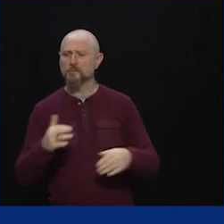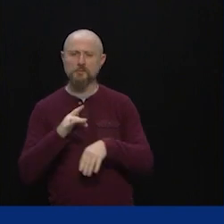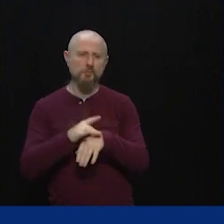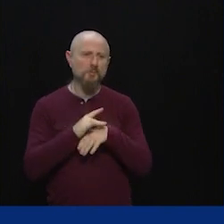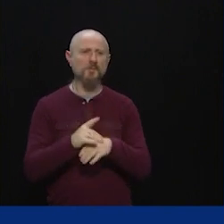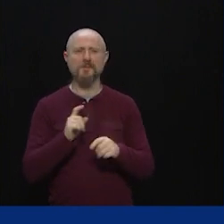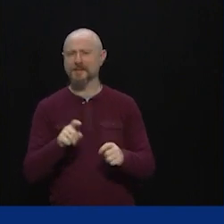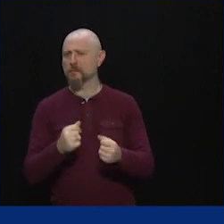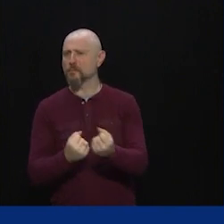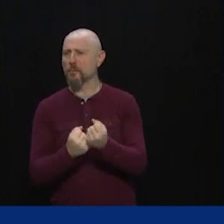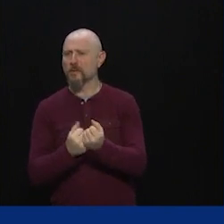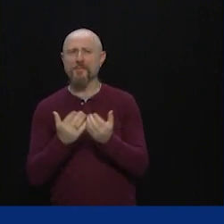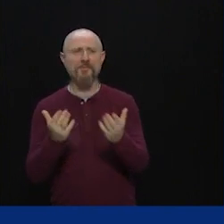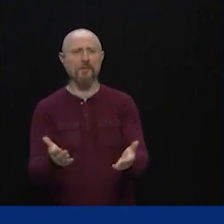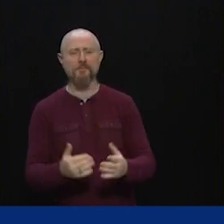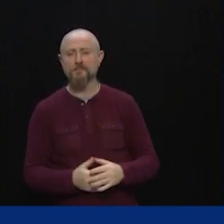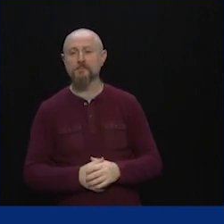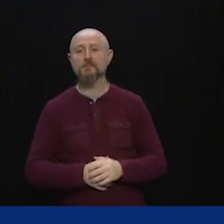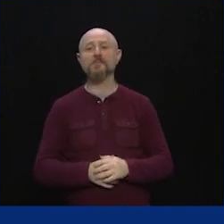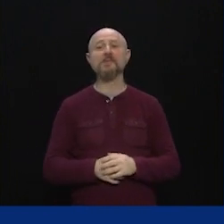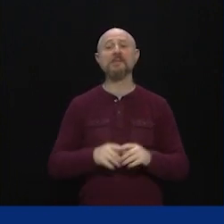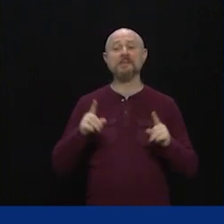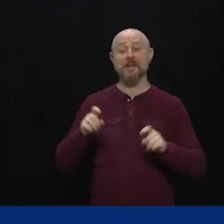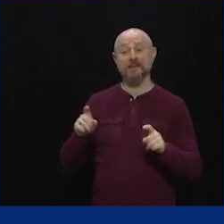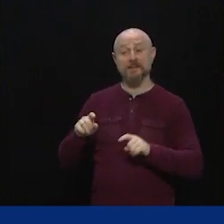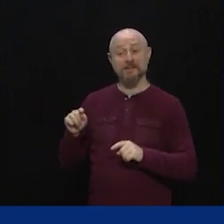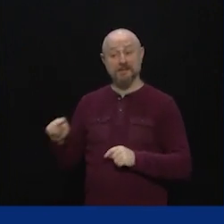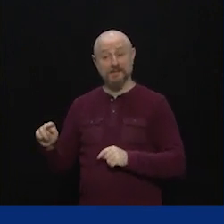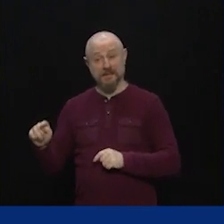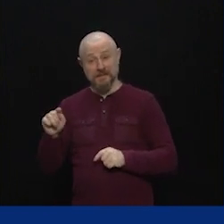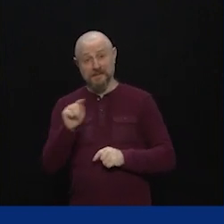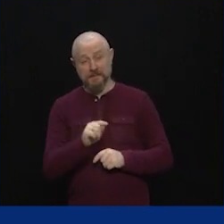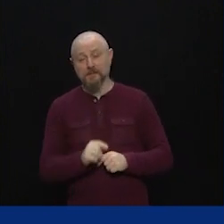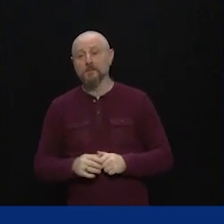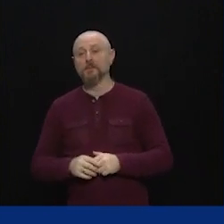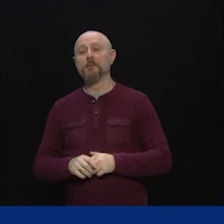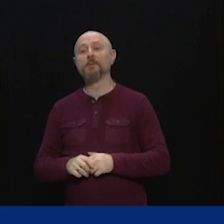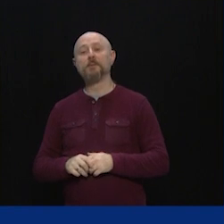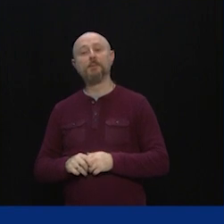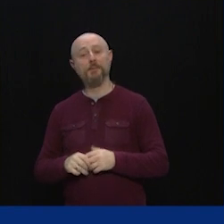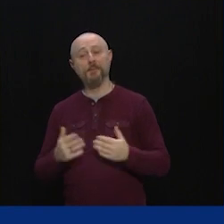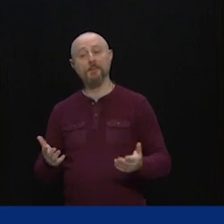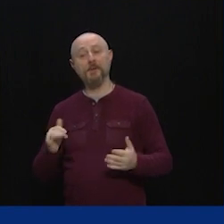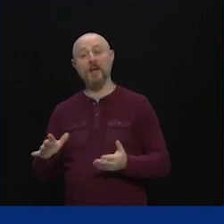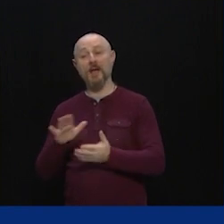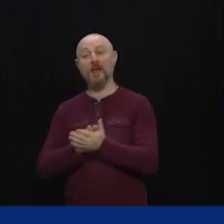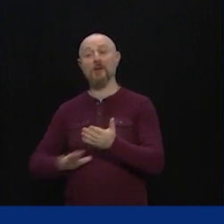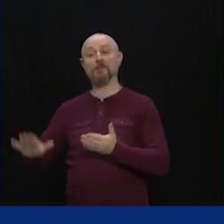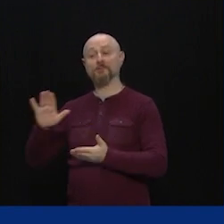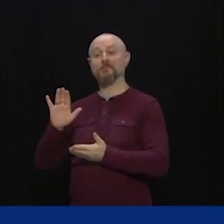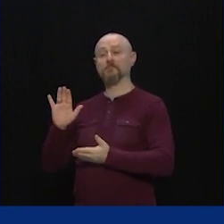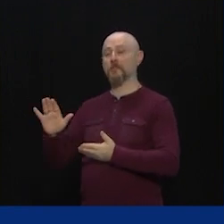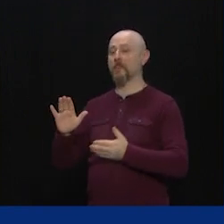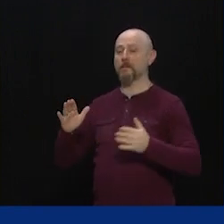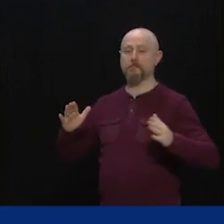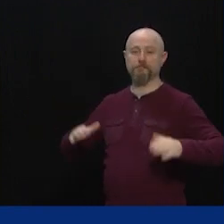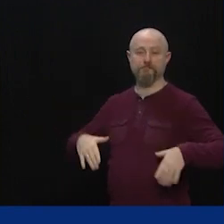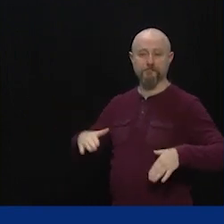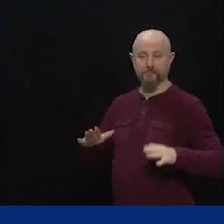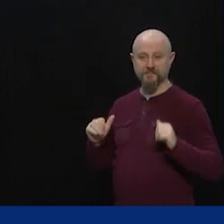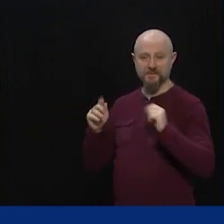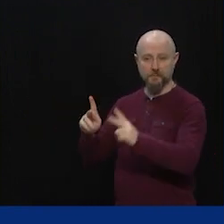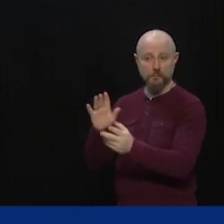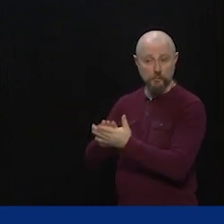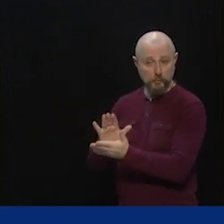We started thinking about this. Students at college campuses are not in school right now, but they were testing before they left